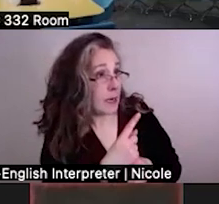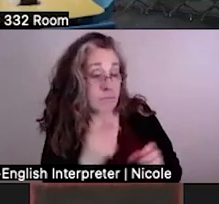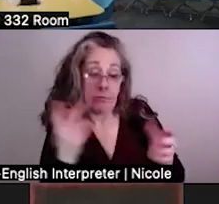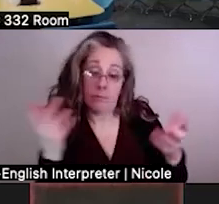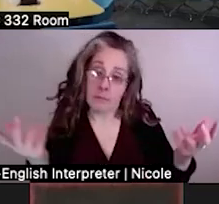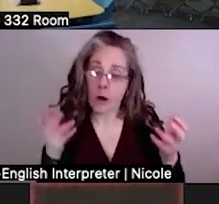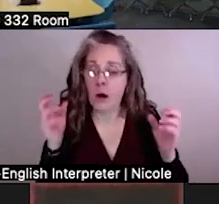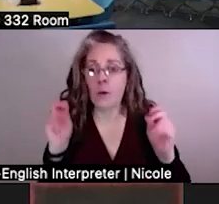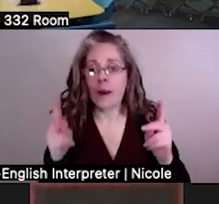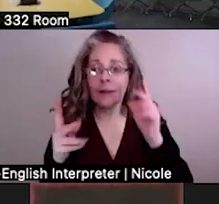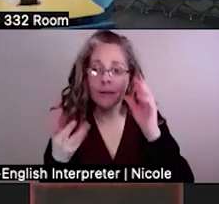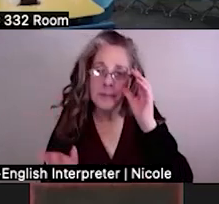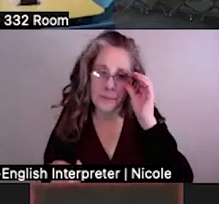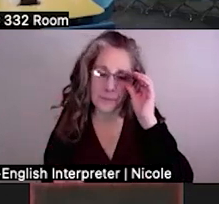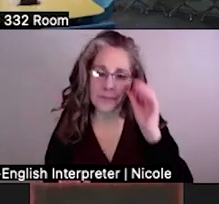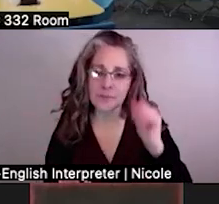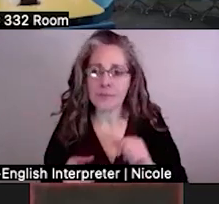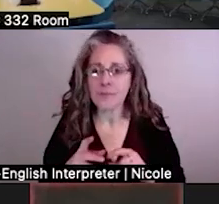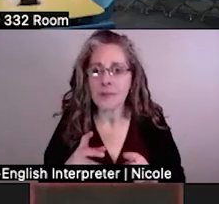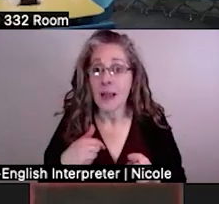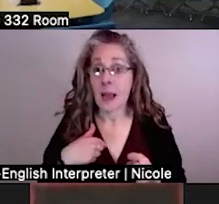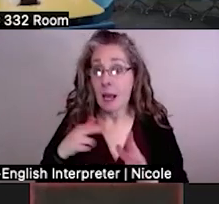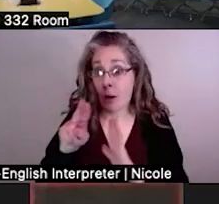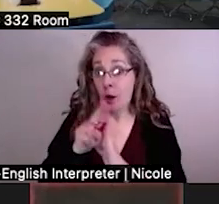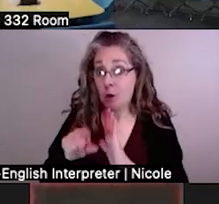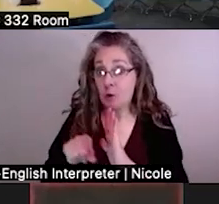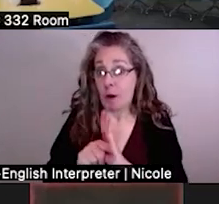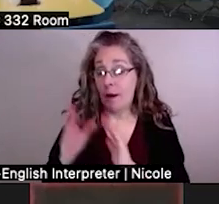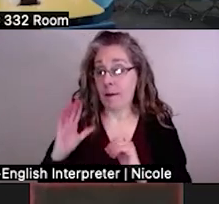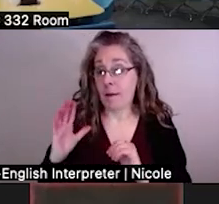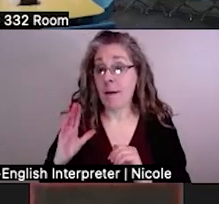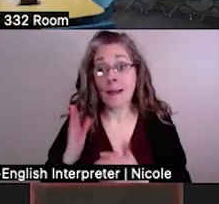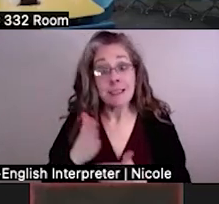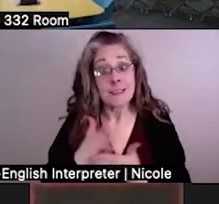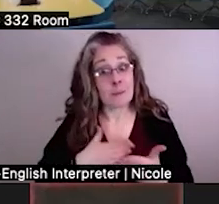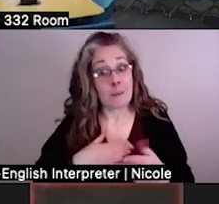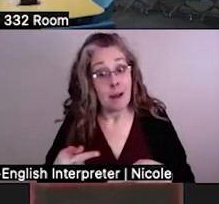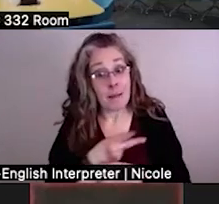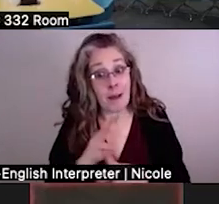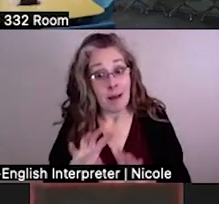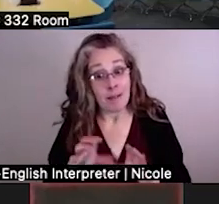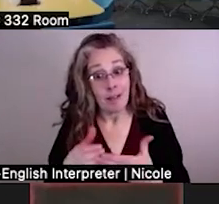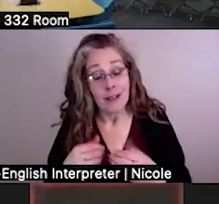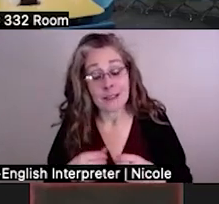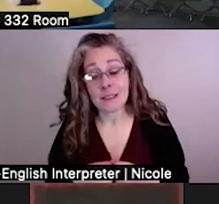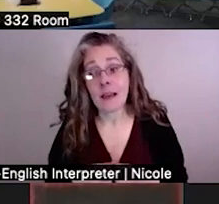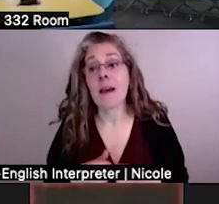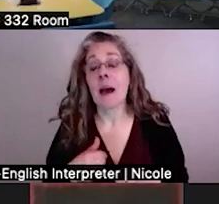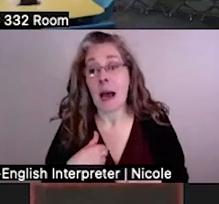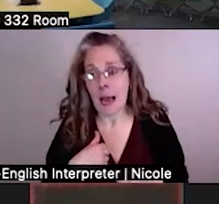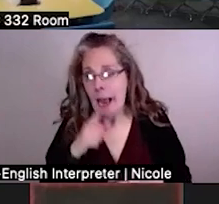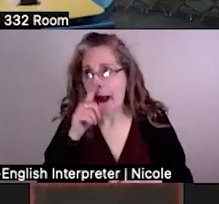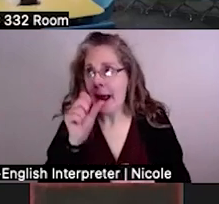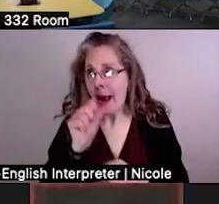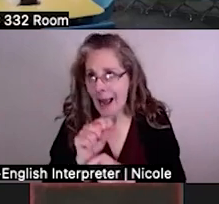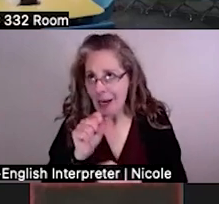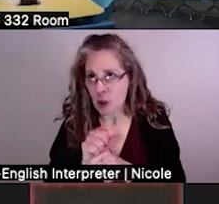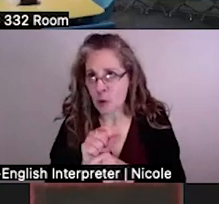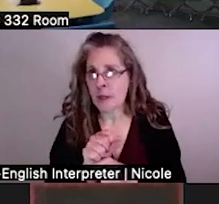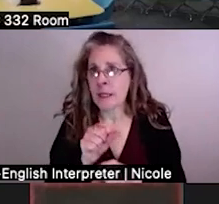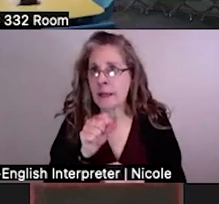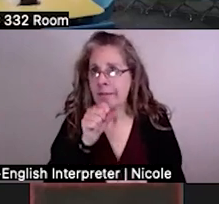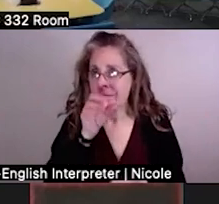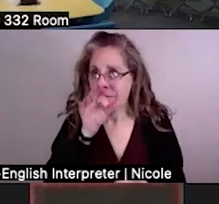Yeah. So But when I was an undergrad in some of my math classes, like I actually verbally